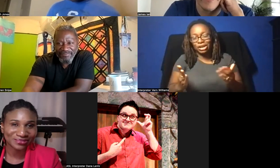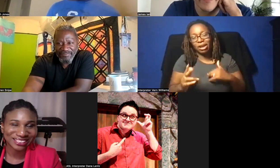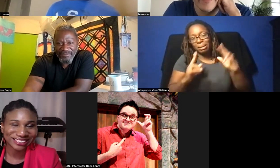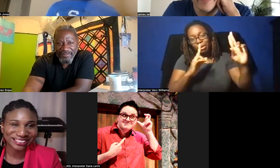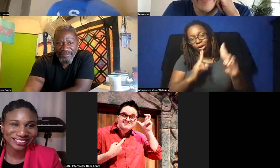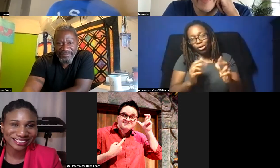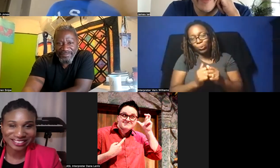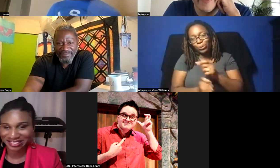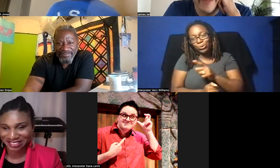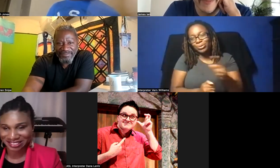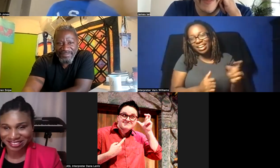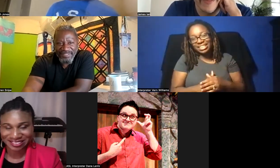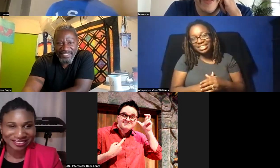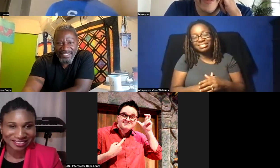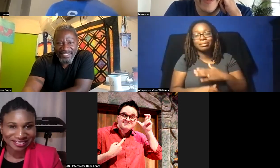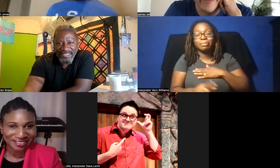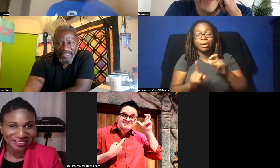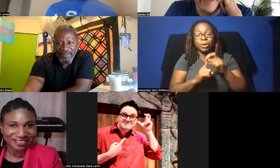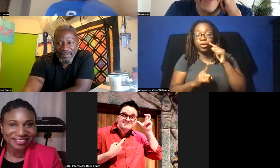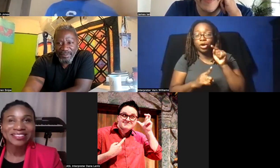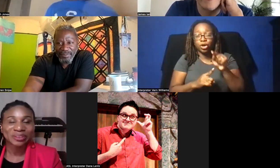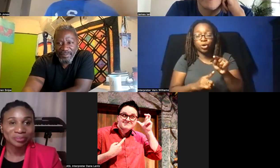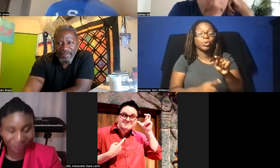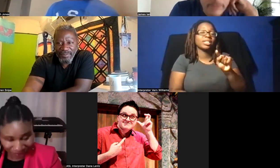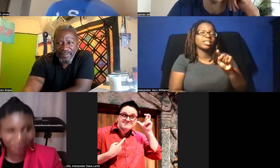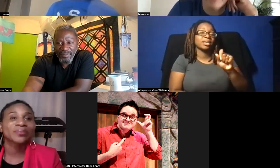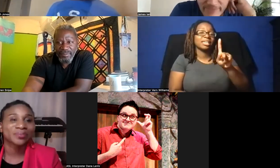with you. My words for you are take up space